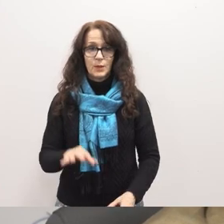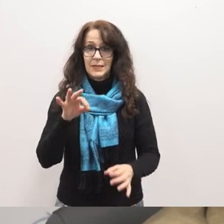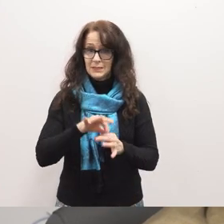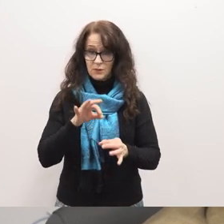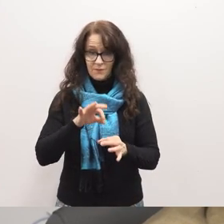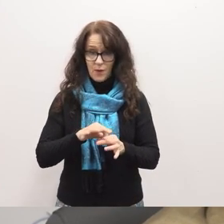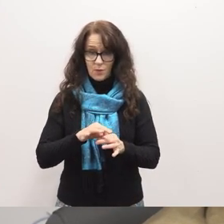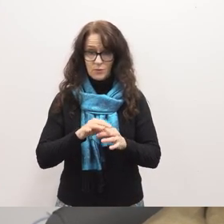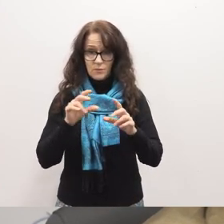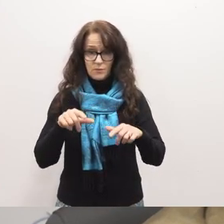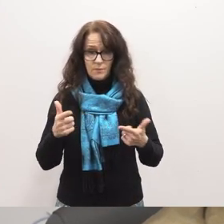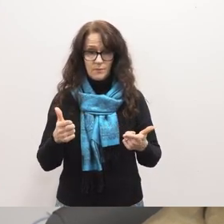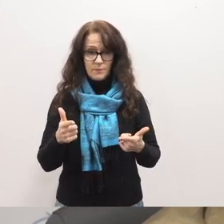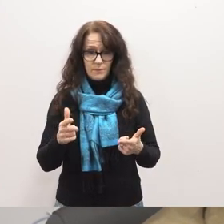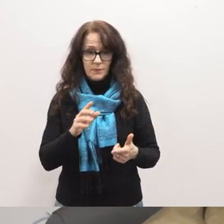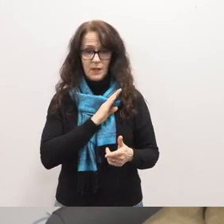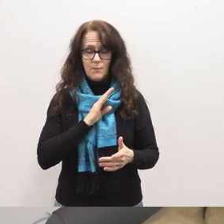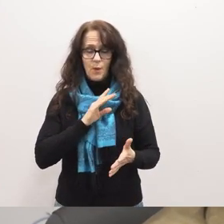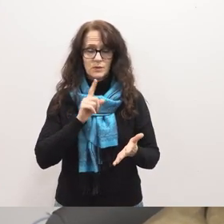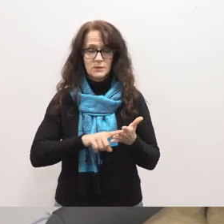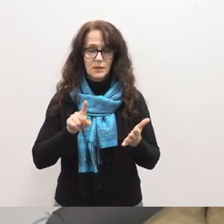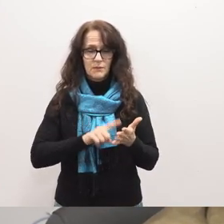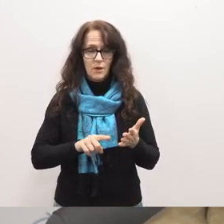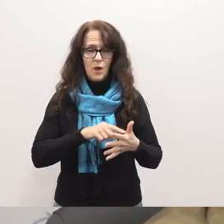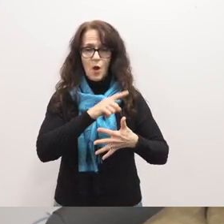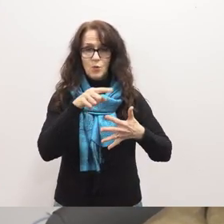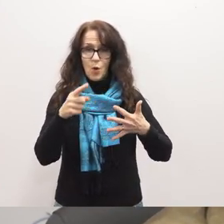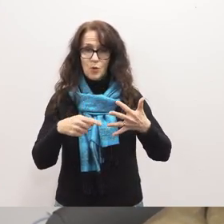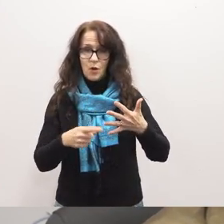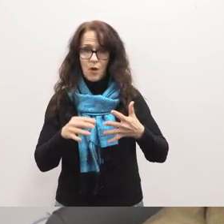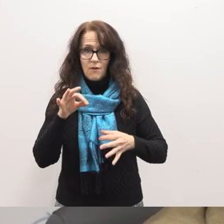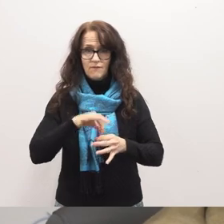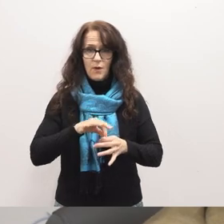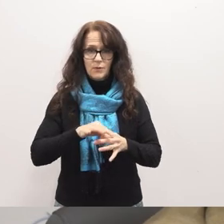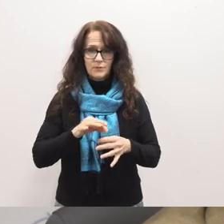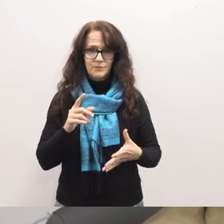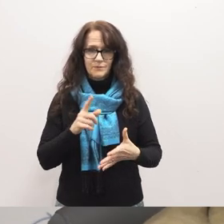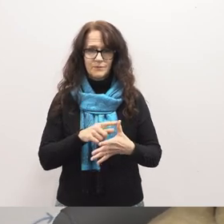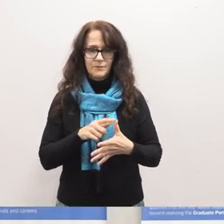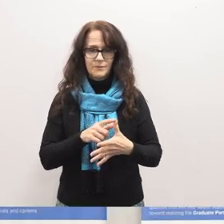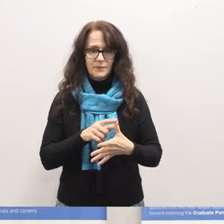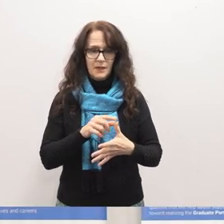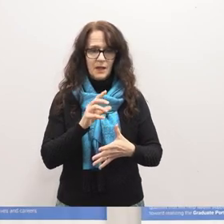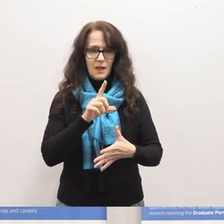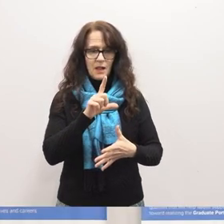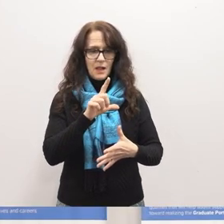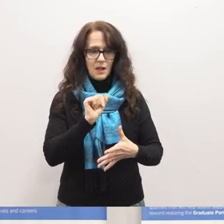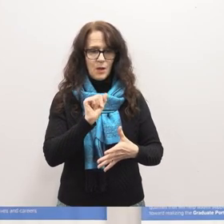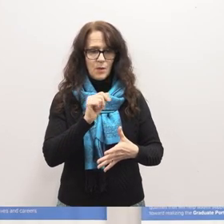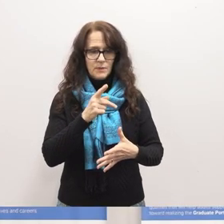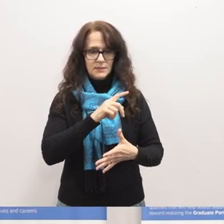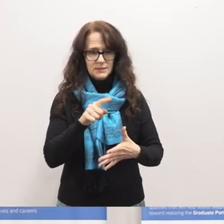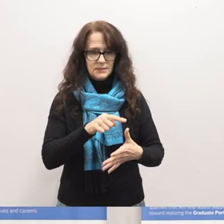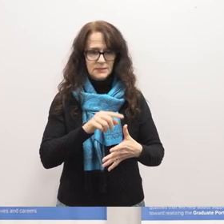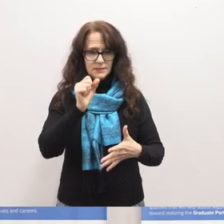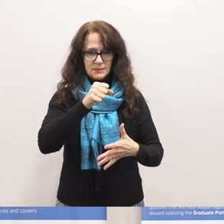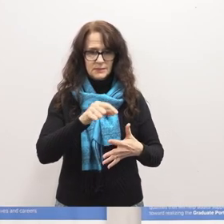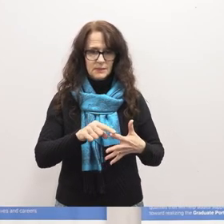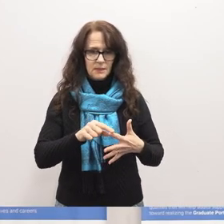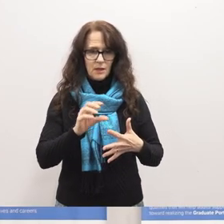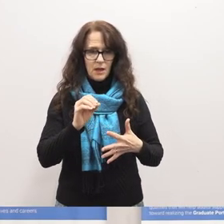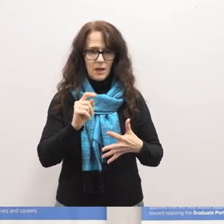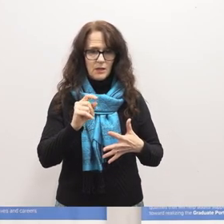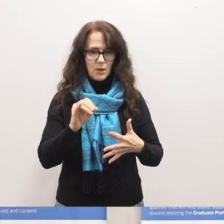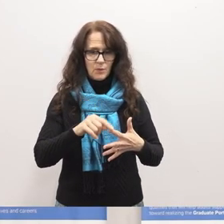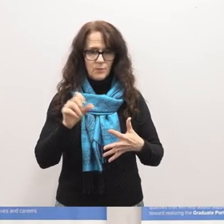I will hand it over to our board secretary for a roll call vote. Thank you. Member Lopez? Aye. Member